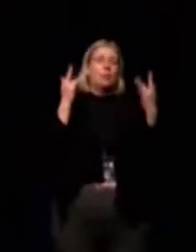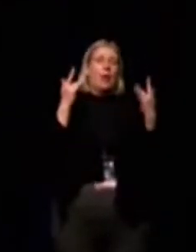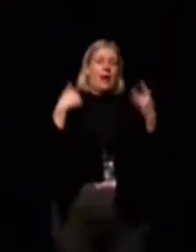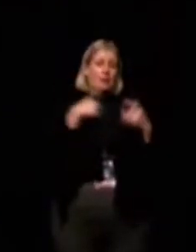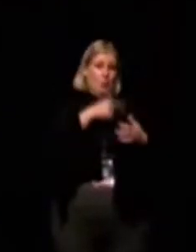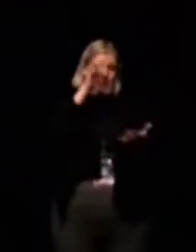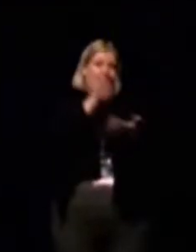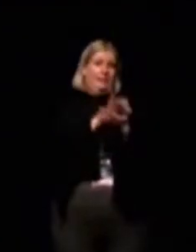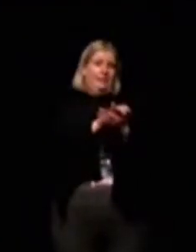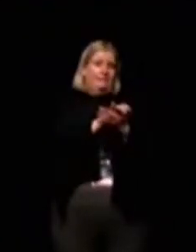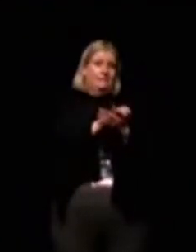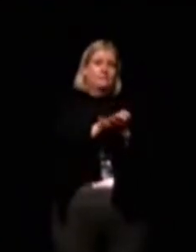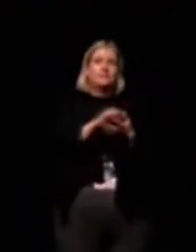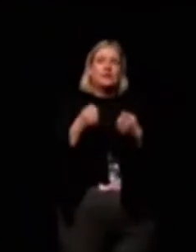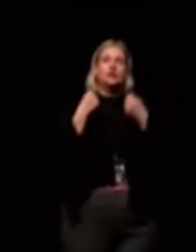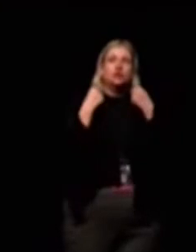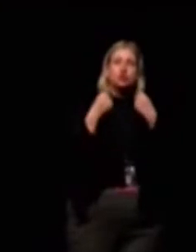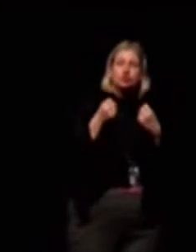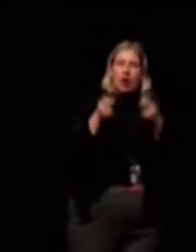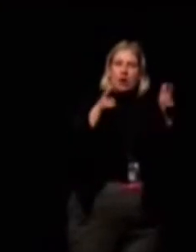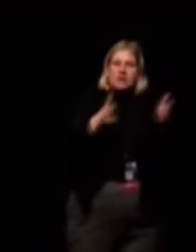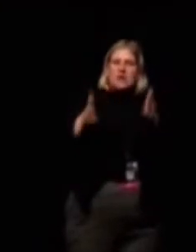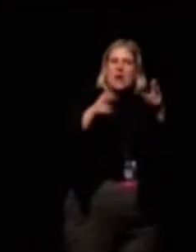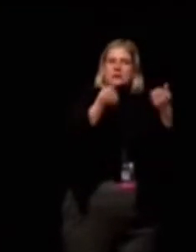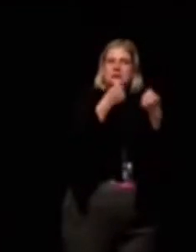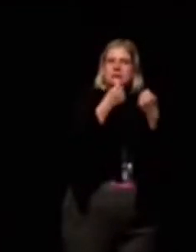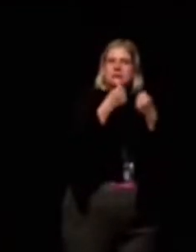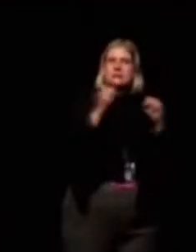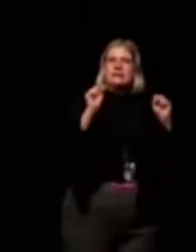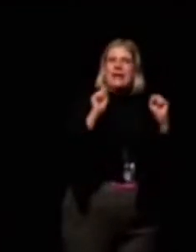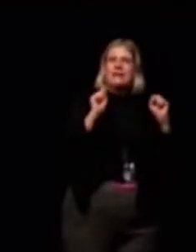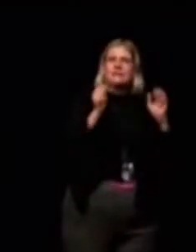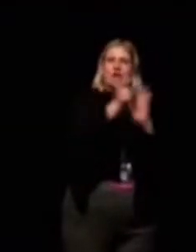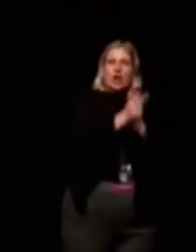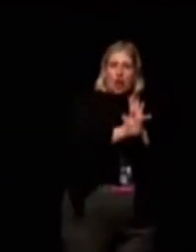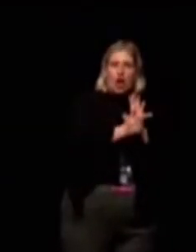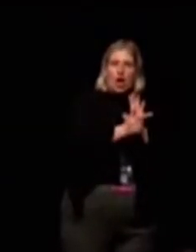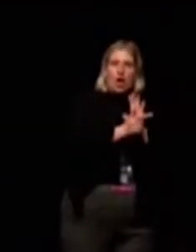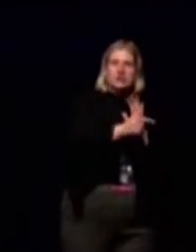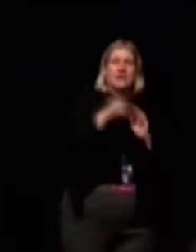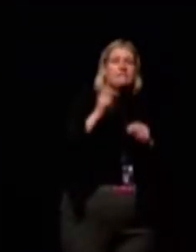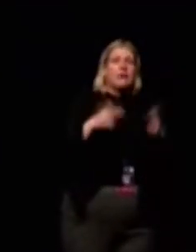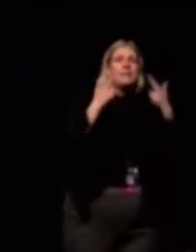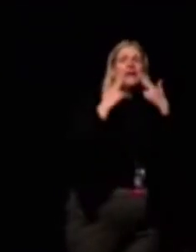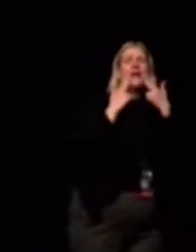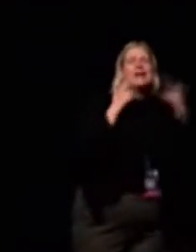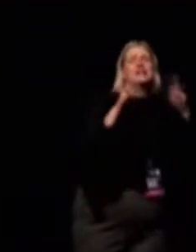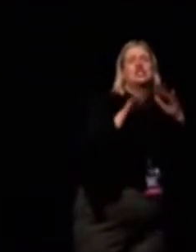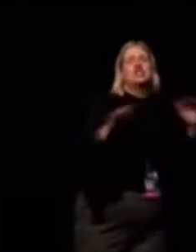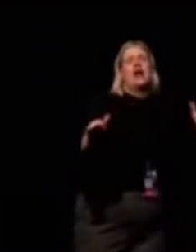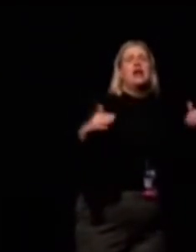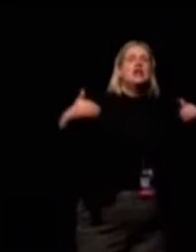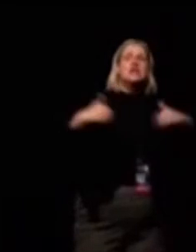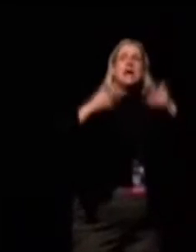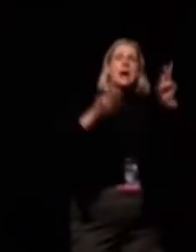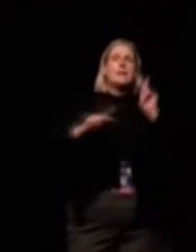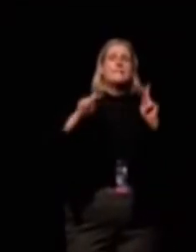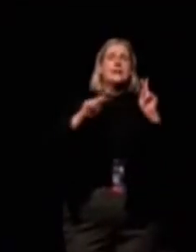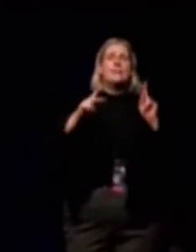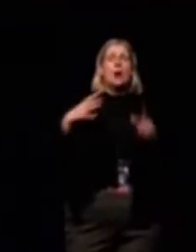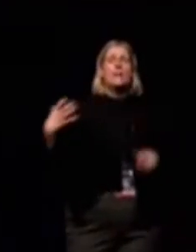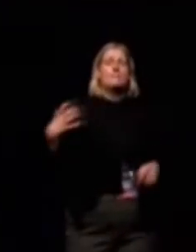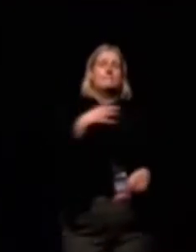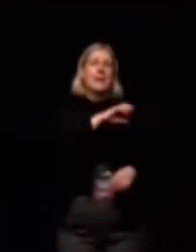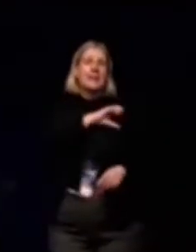in strong gun safety laws so everyone from an innocent child to our young people to our police officers